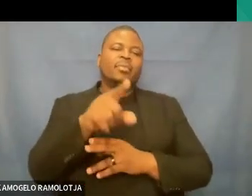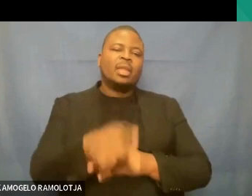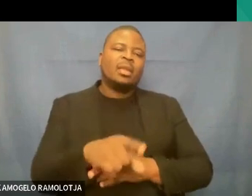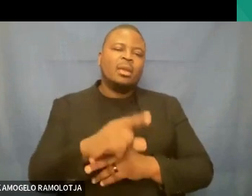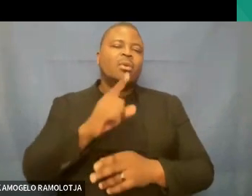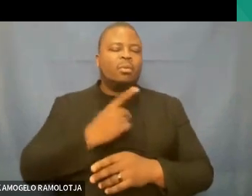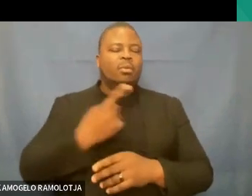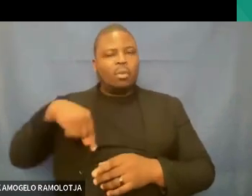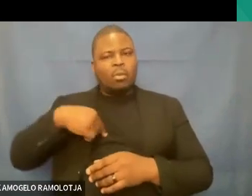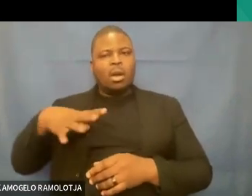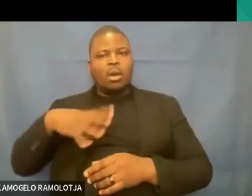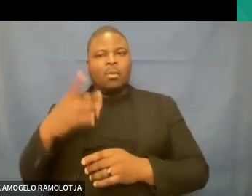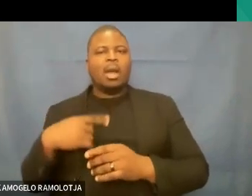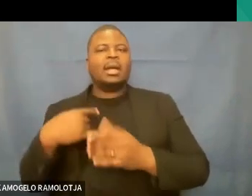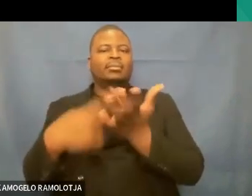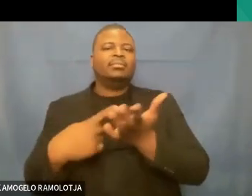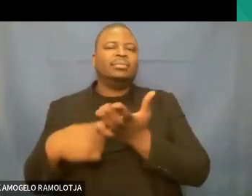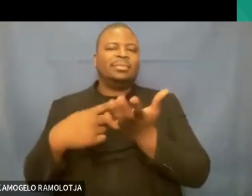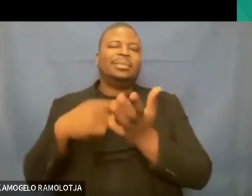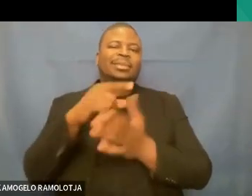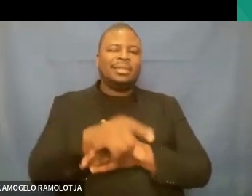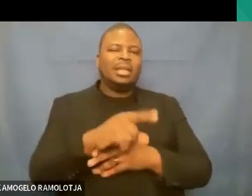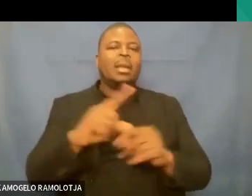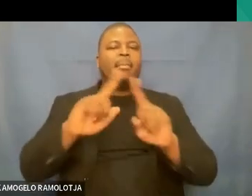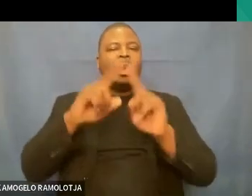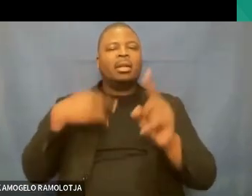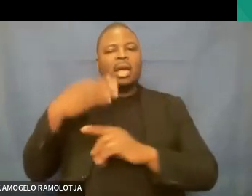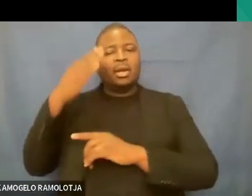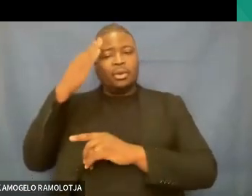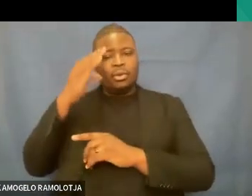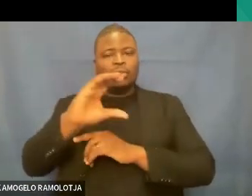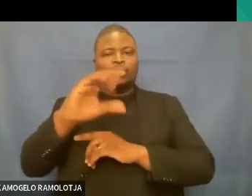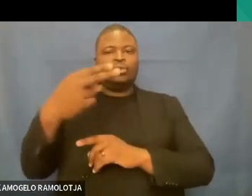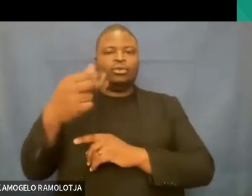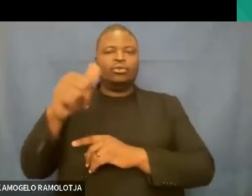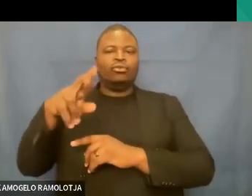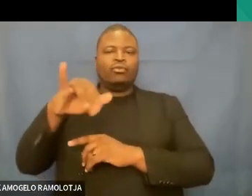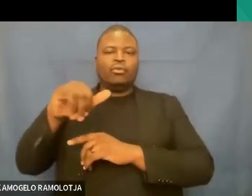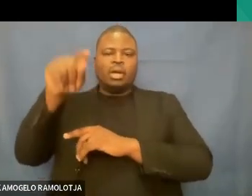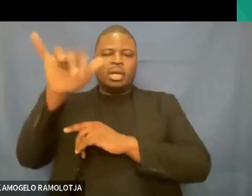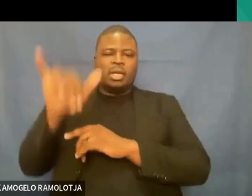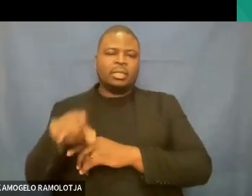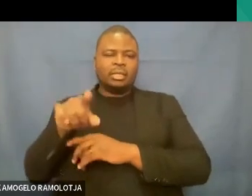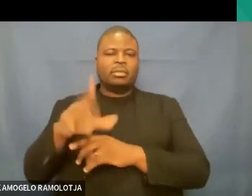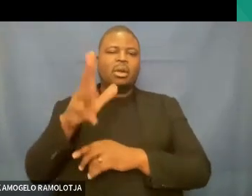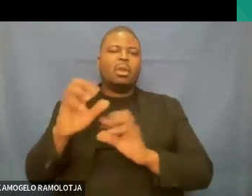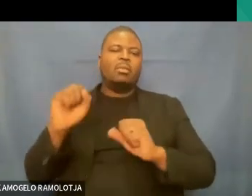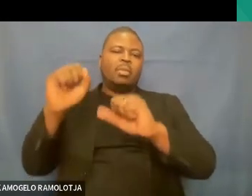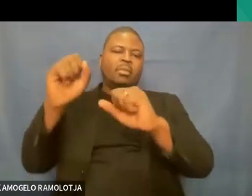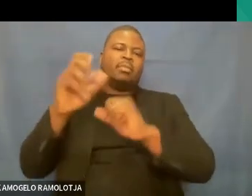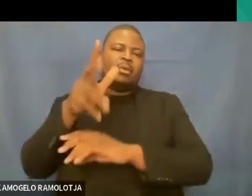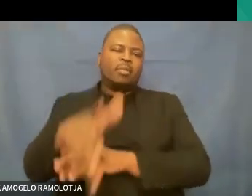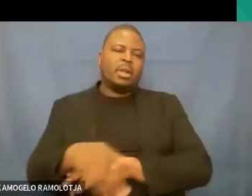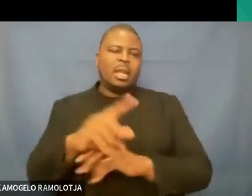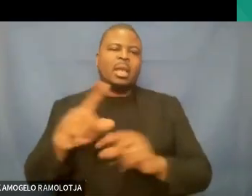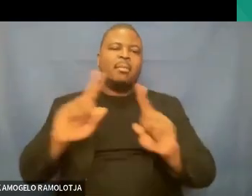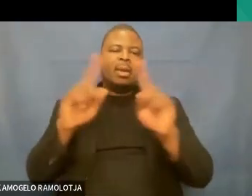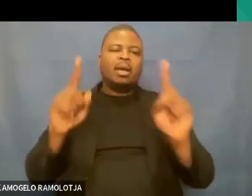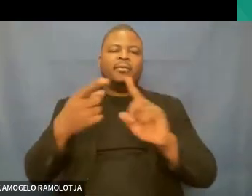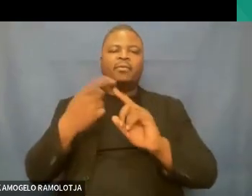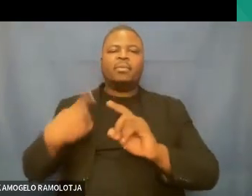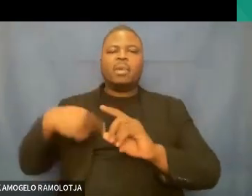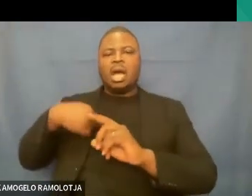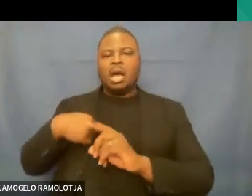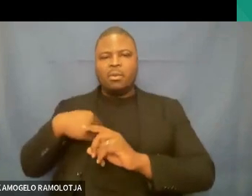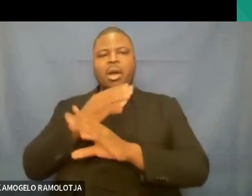know Charity will also be touching on a portion of that within her discussion, but also it is one of our webinars and I want you guys to